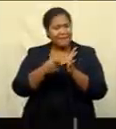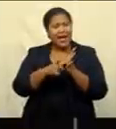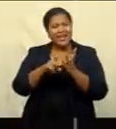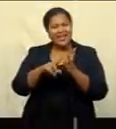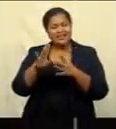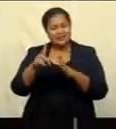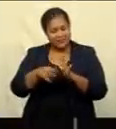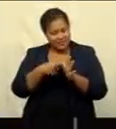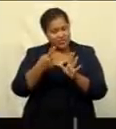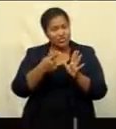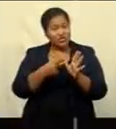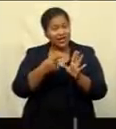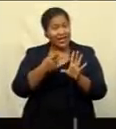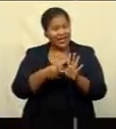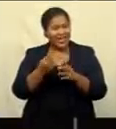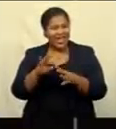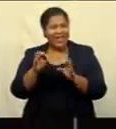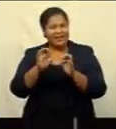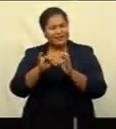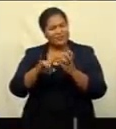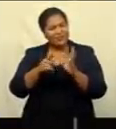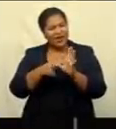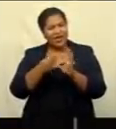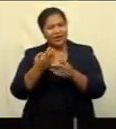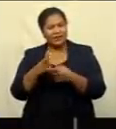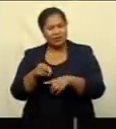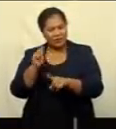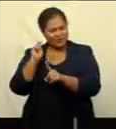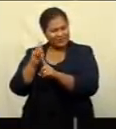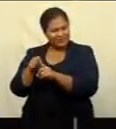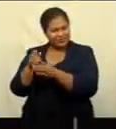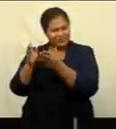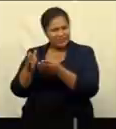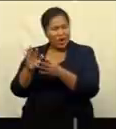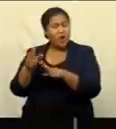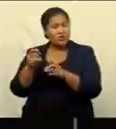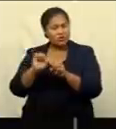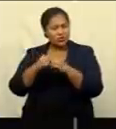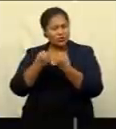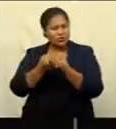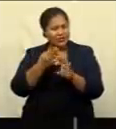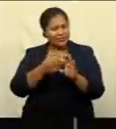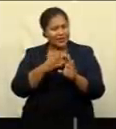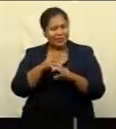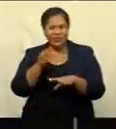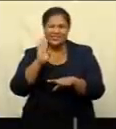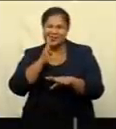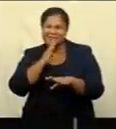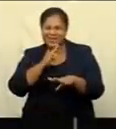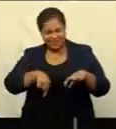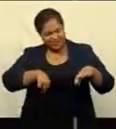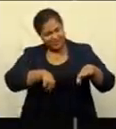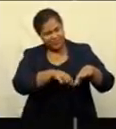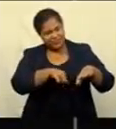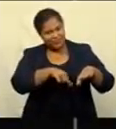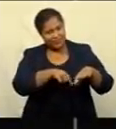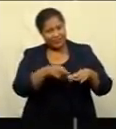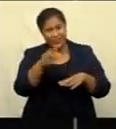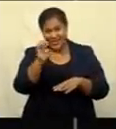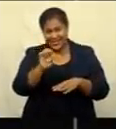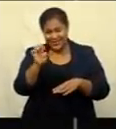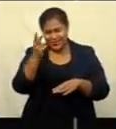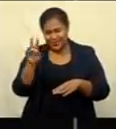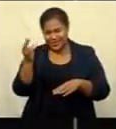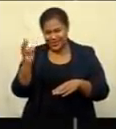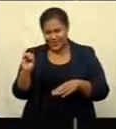Jadon Sancho and Bukayo Saka were targeted on social media after they missed penalties in the 3-2 shootout Euro